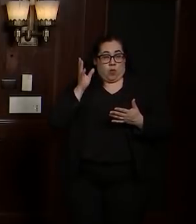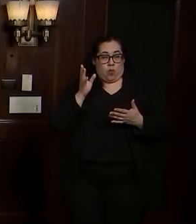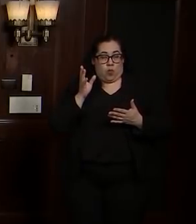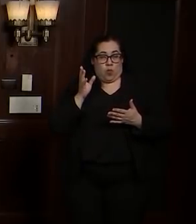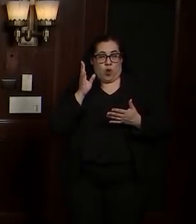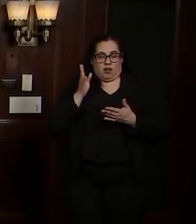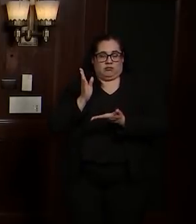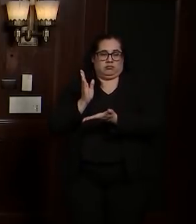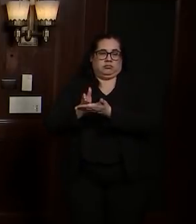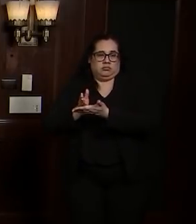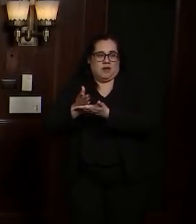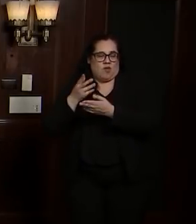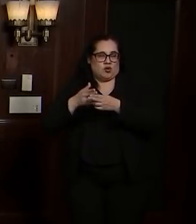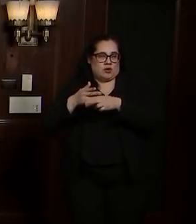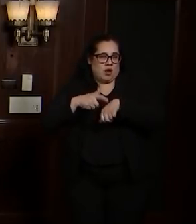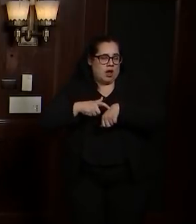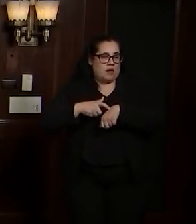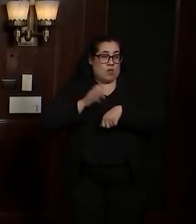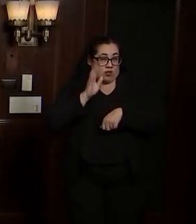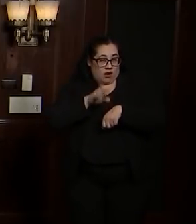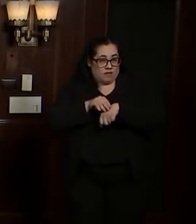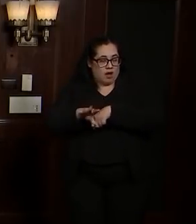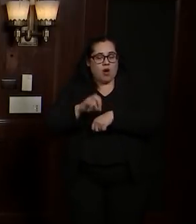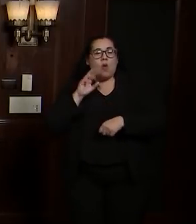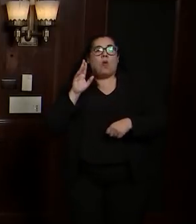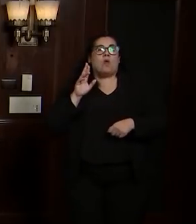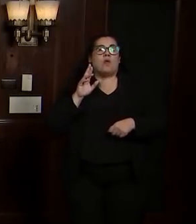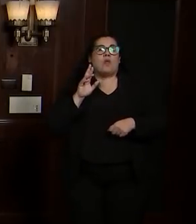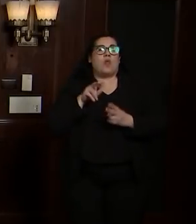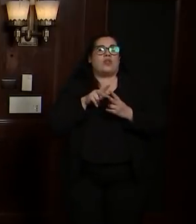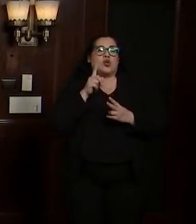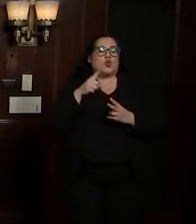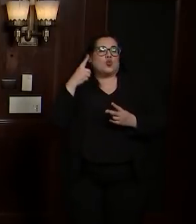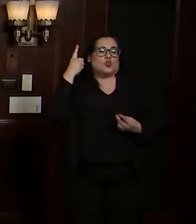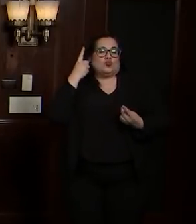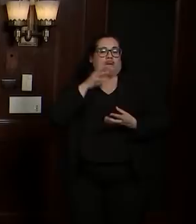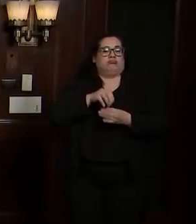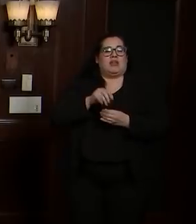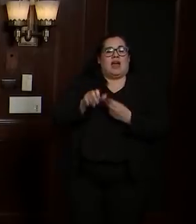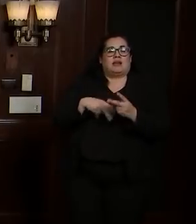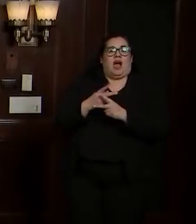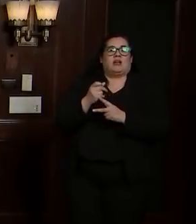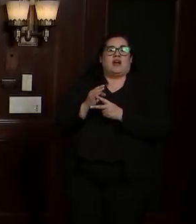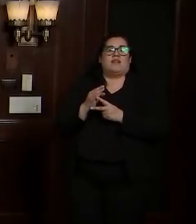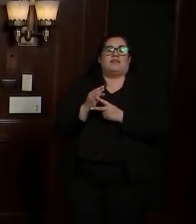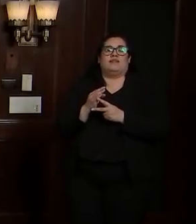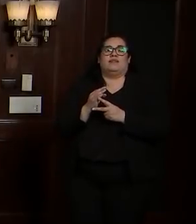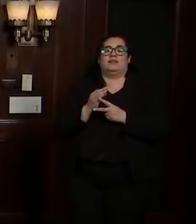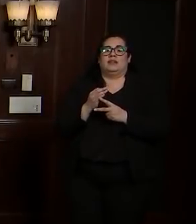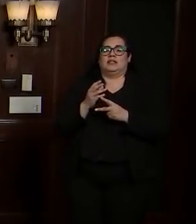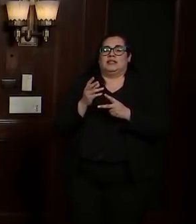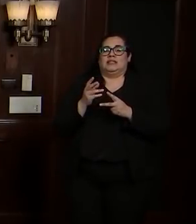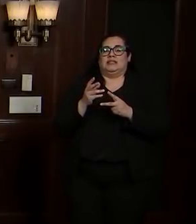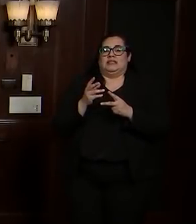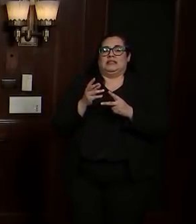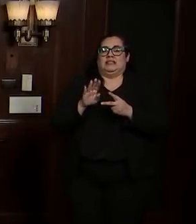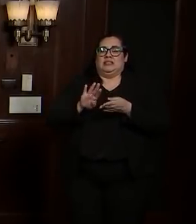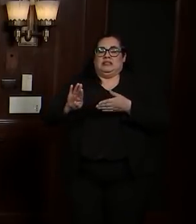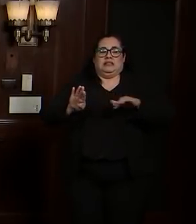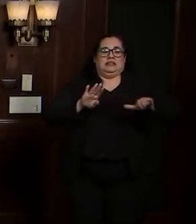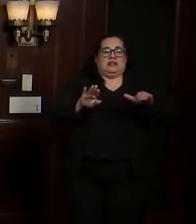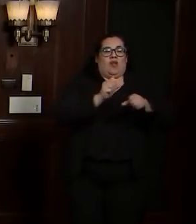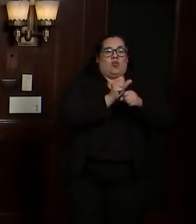prematurely ended, at least temporarily, or whether you factored in this kind of attrition as the disease starts to